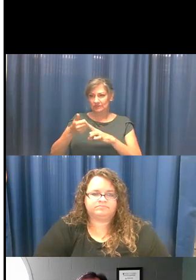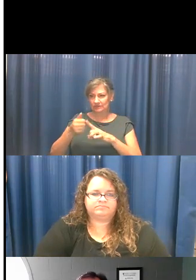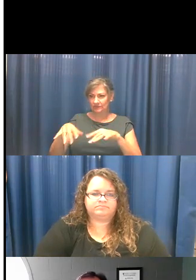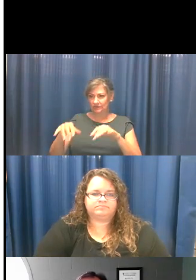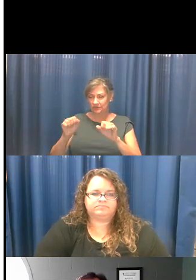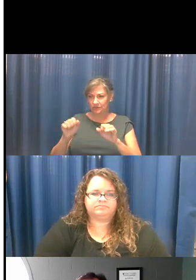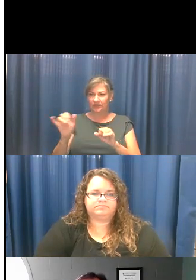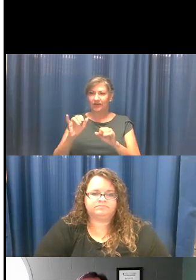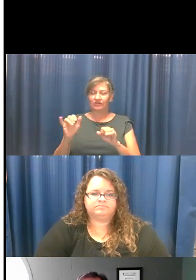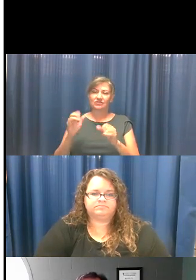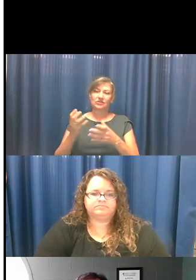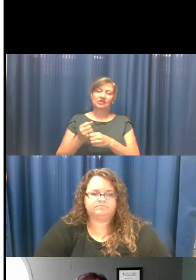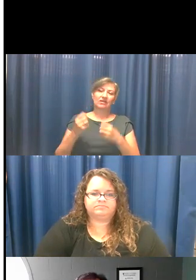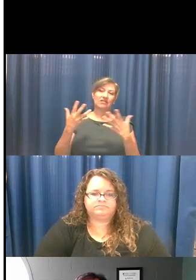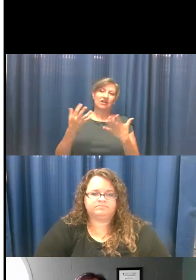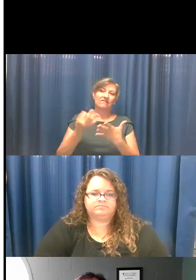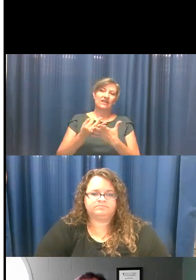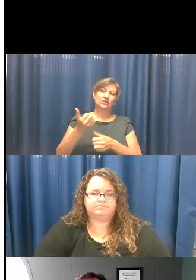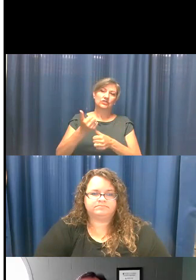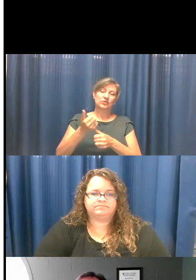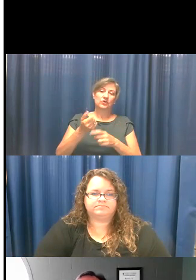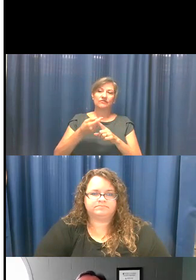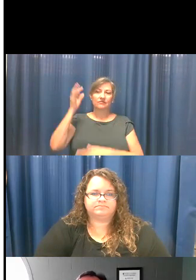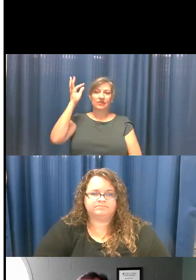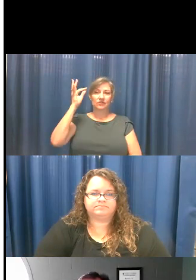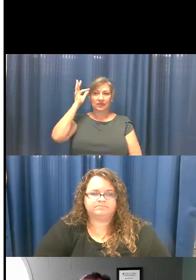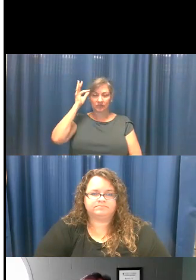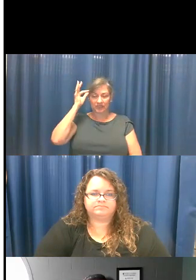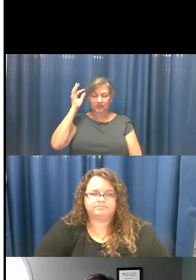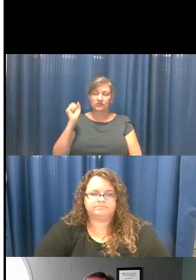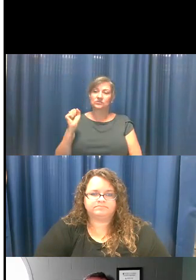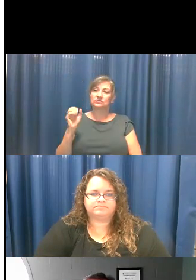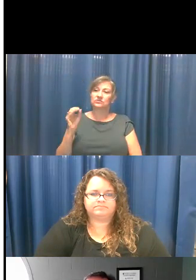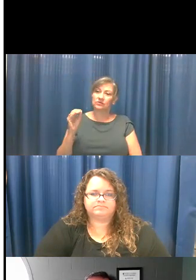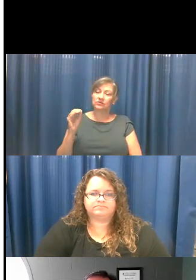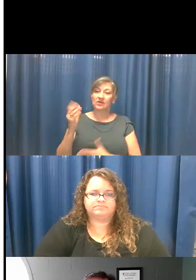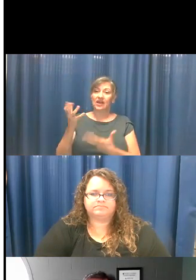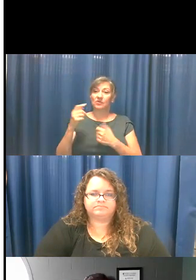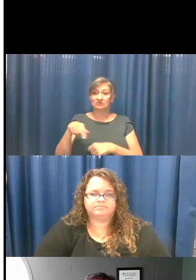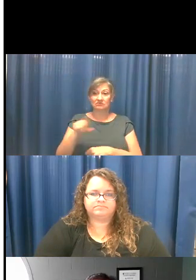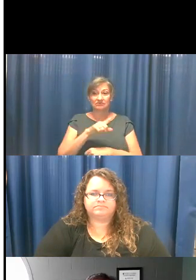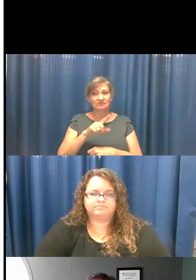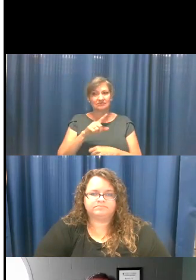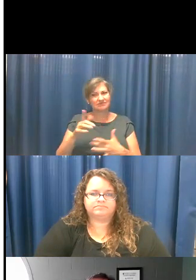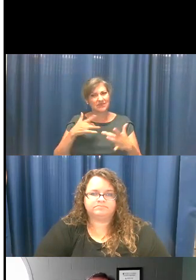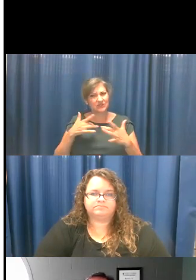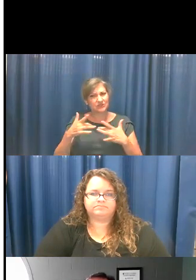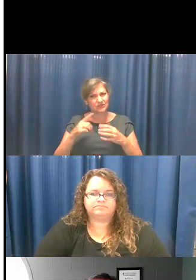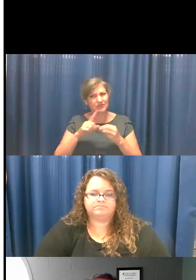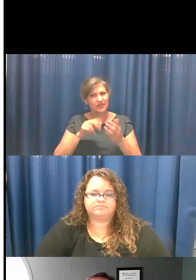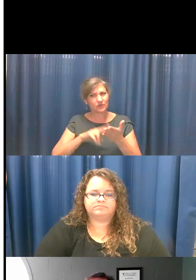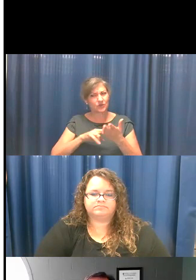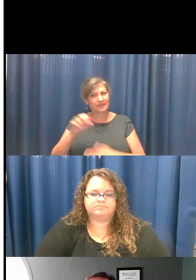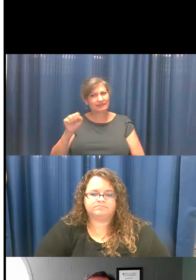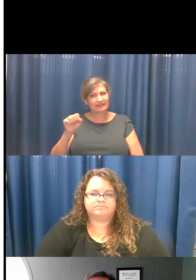course, ended up getting a lot of financial support from the federal government. So while I want everyone to be concerned about enrollment, and